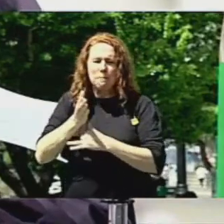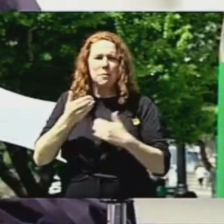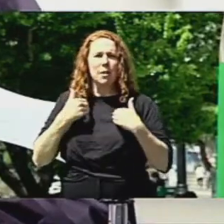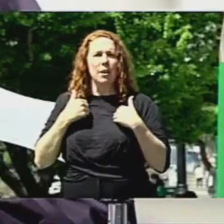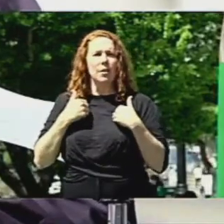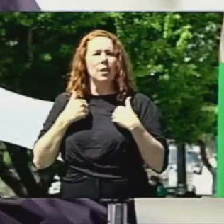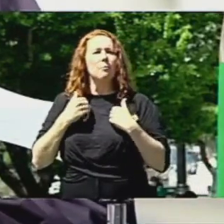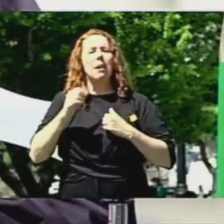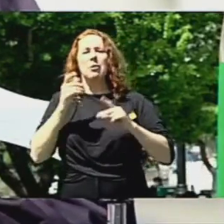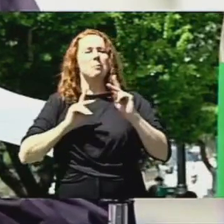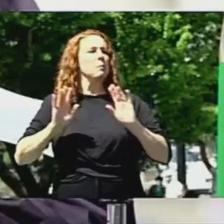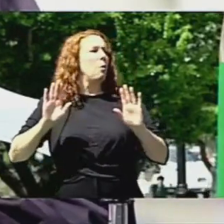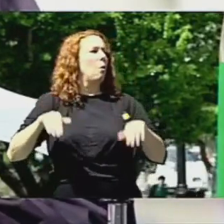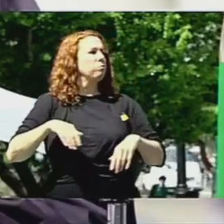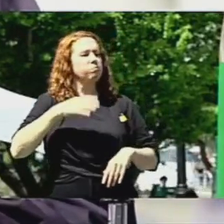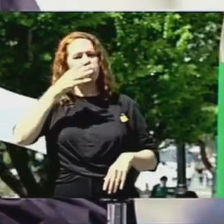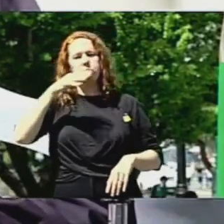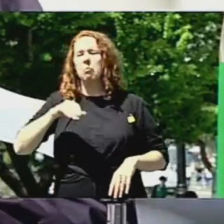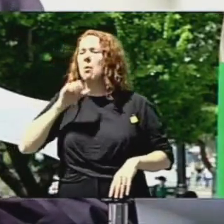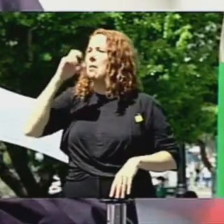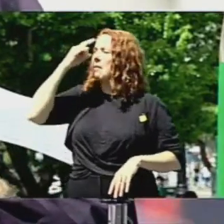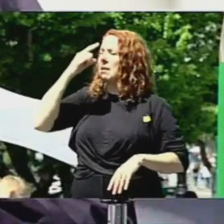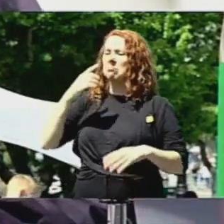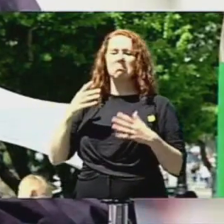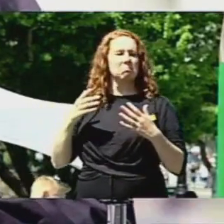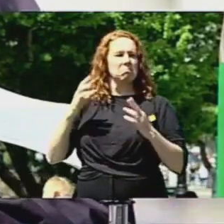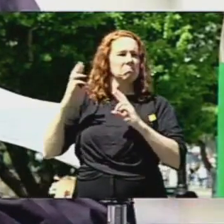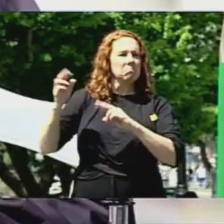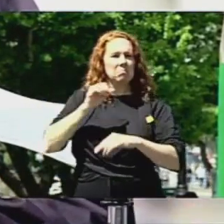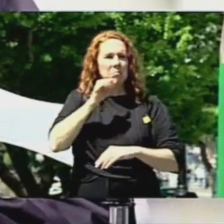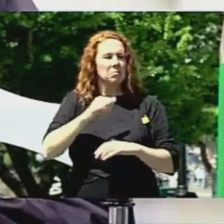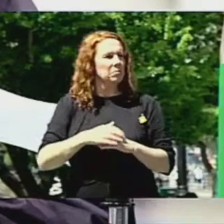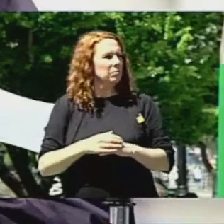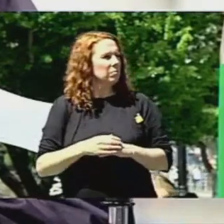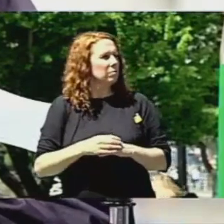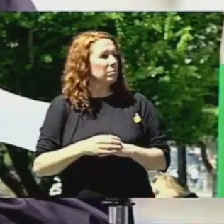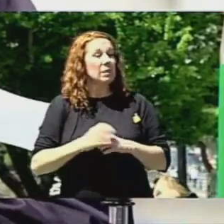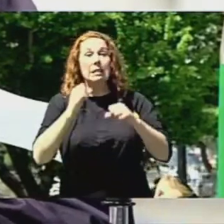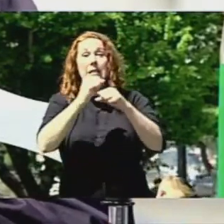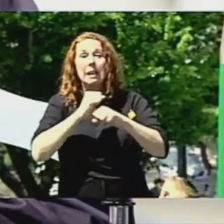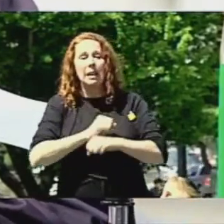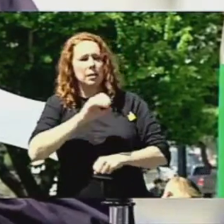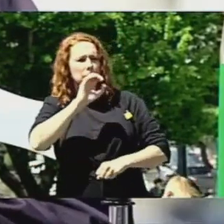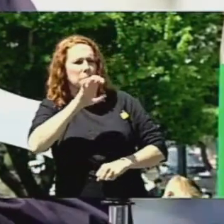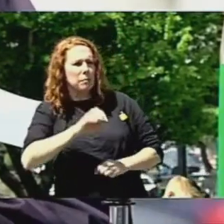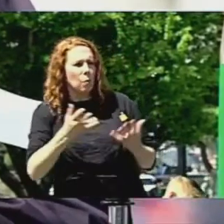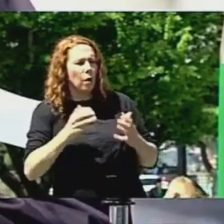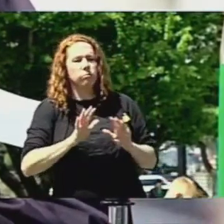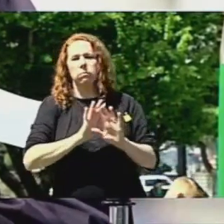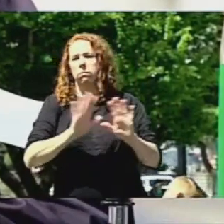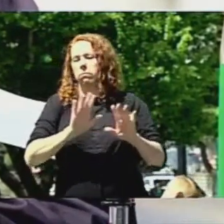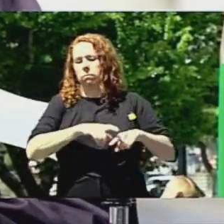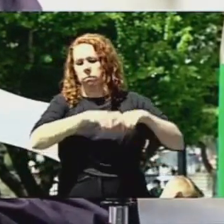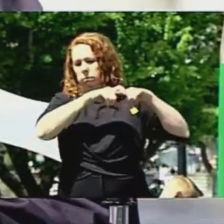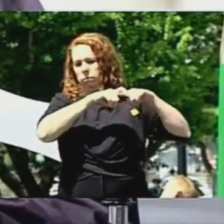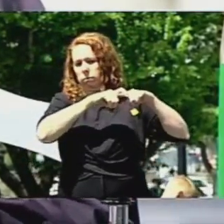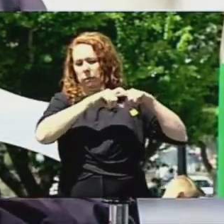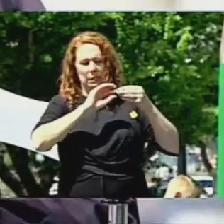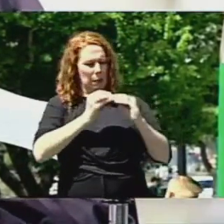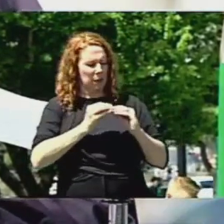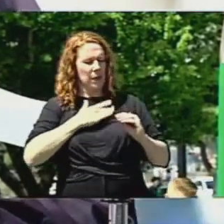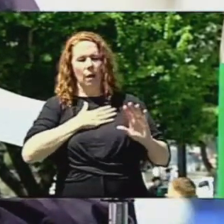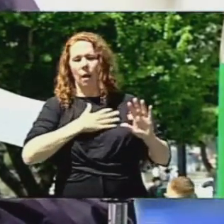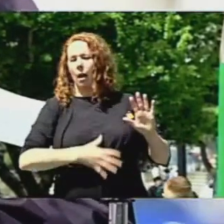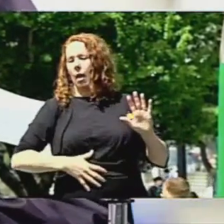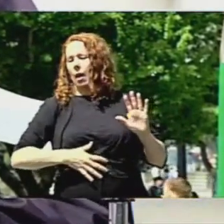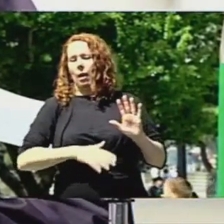for granted by others. But I'm not here to speak to statistics. It upsets me too much when I do. But